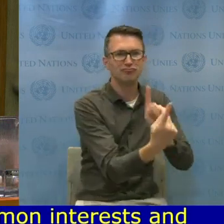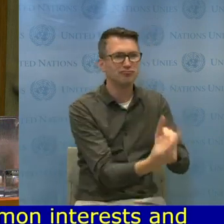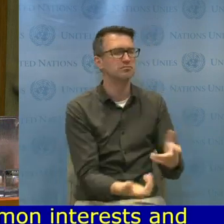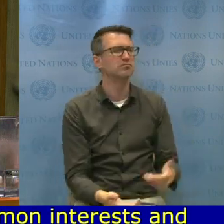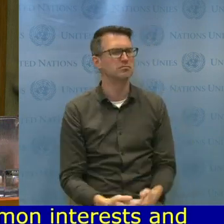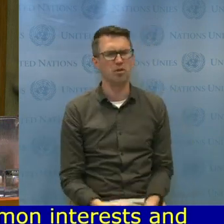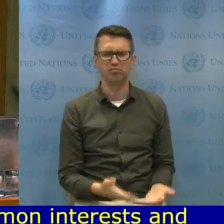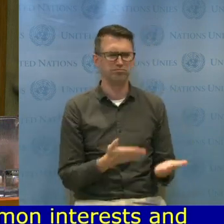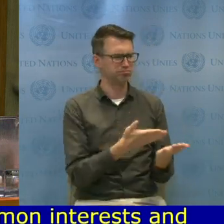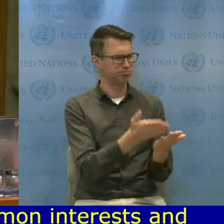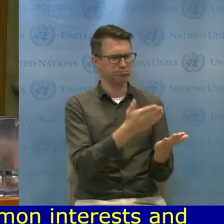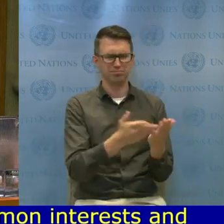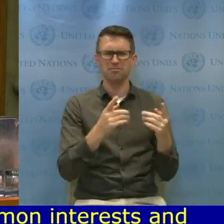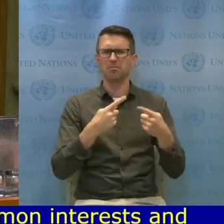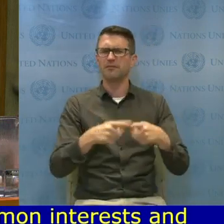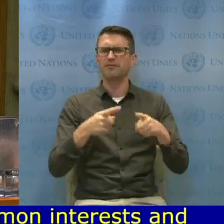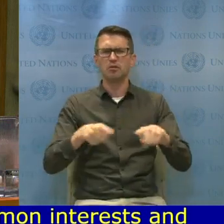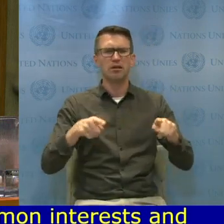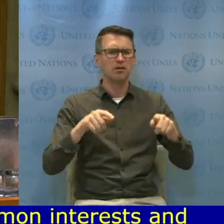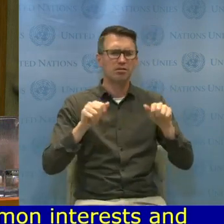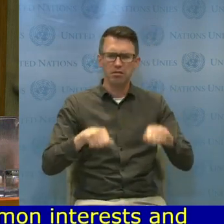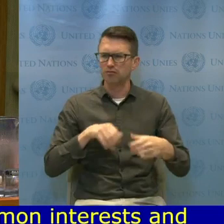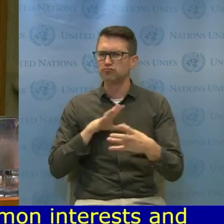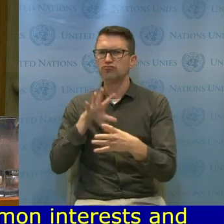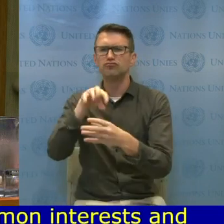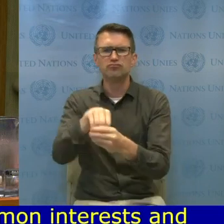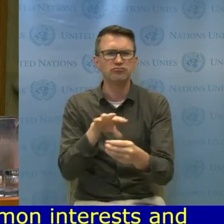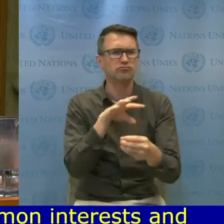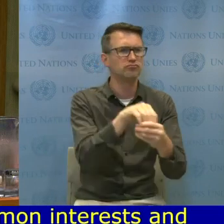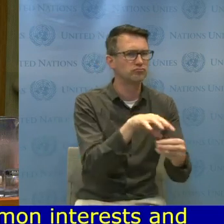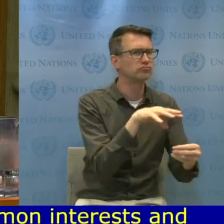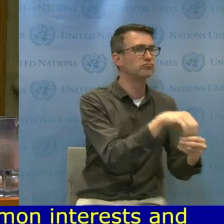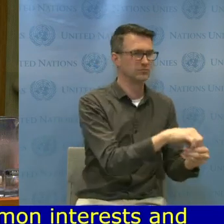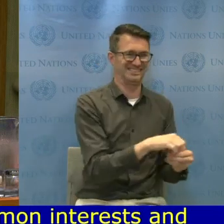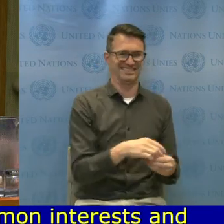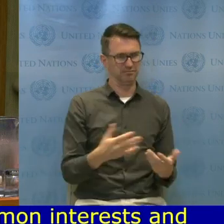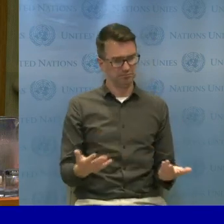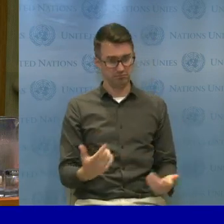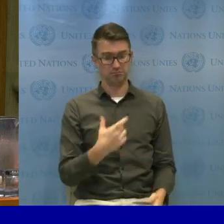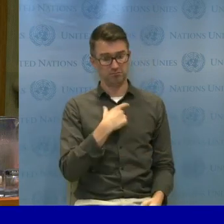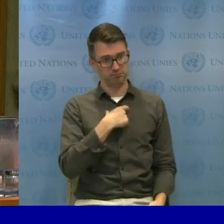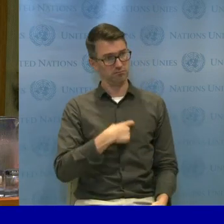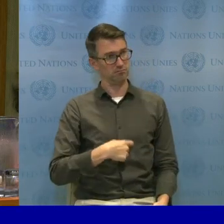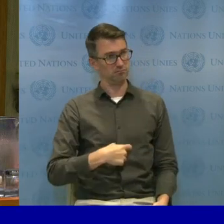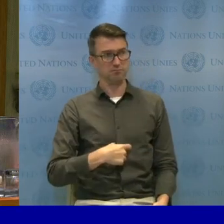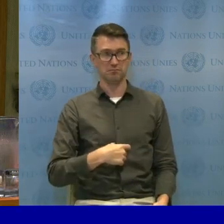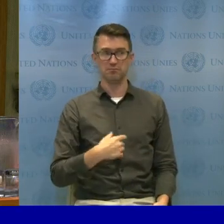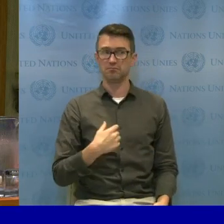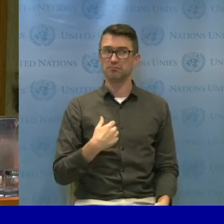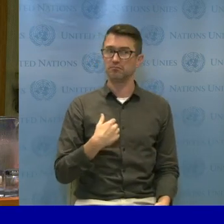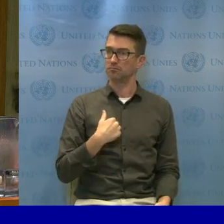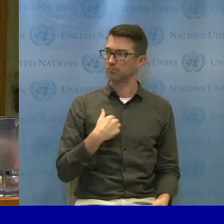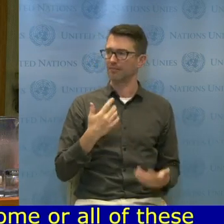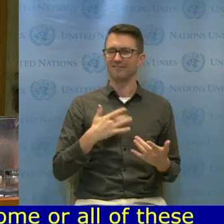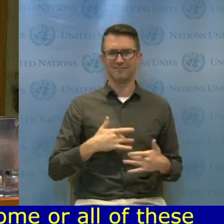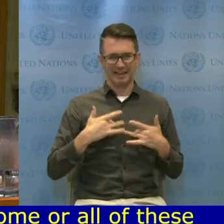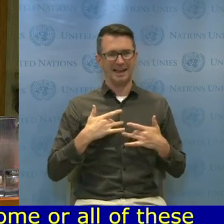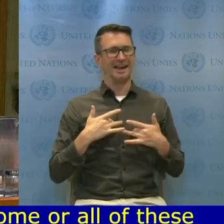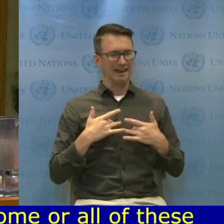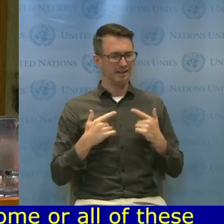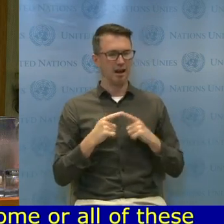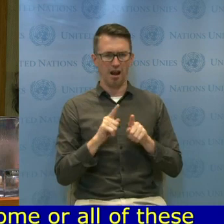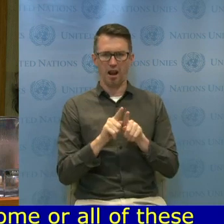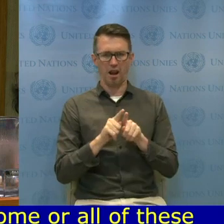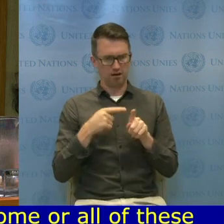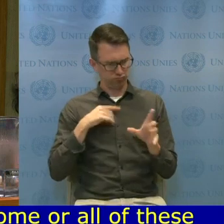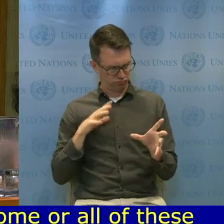of these things, they're being socially included. When people are socially included, they are more likely to be